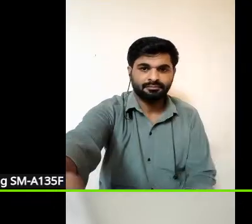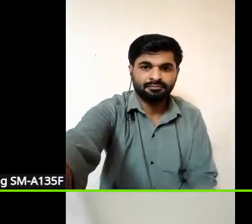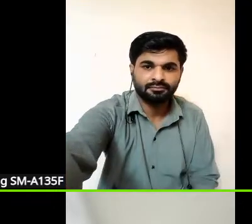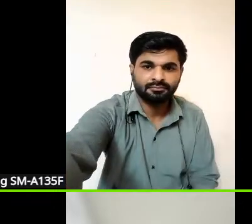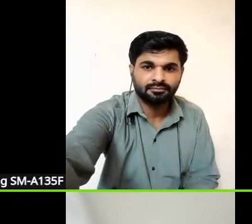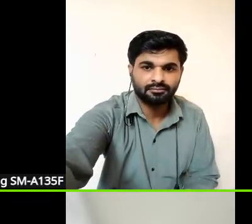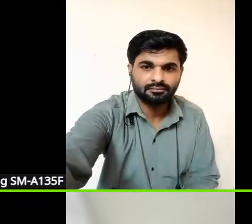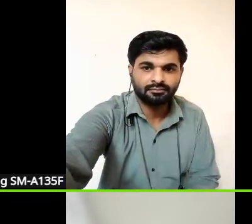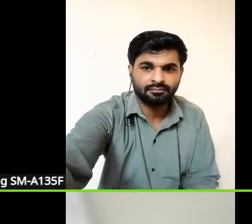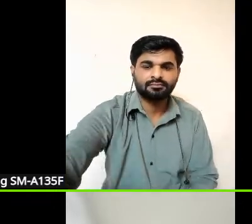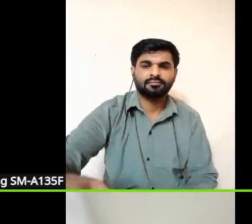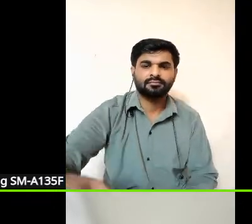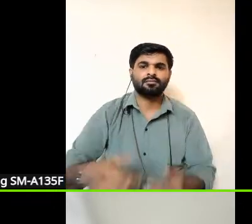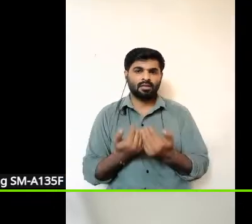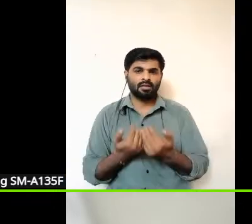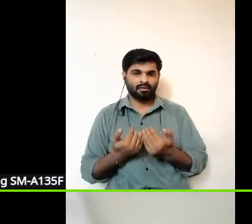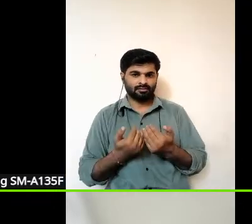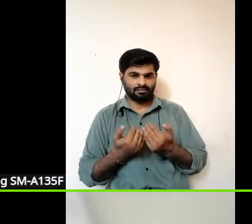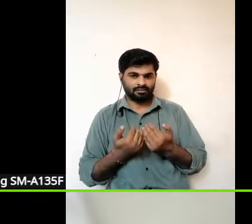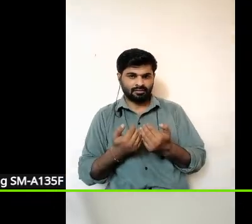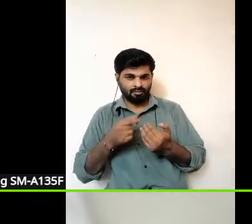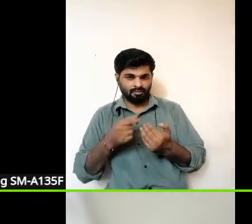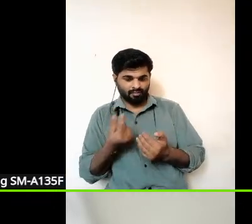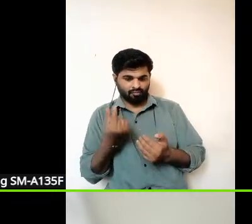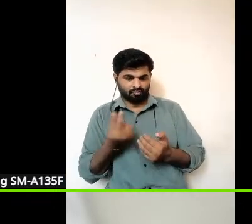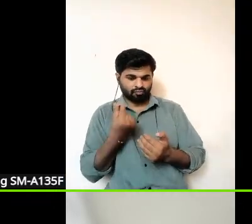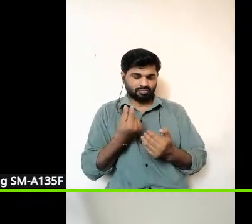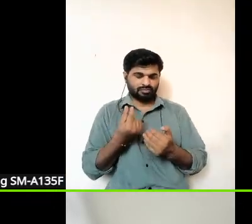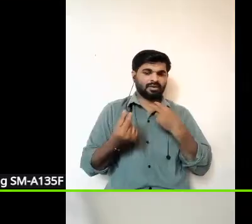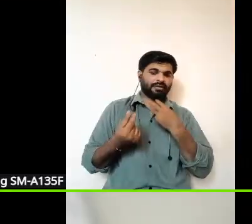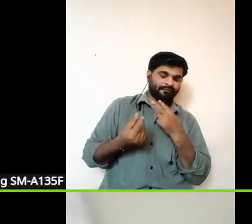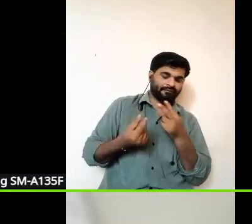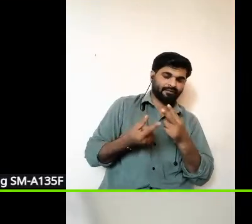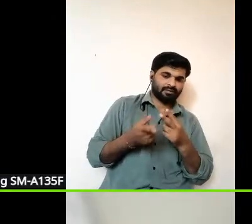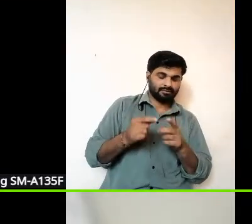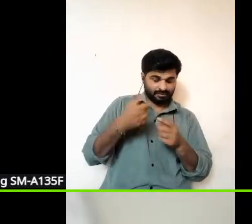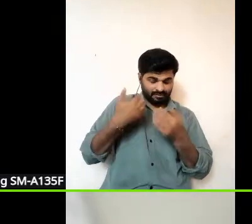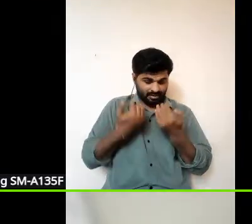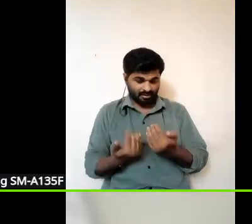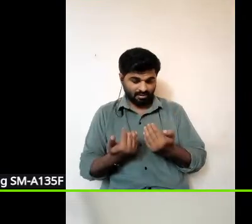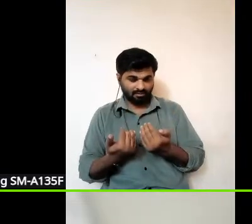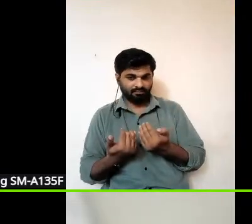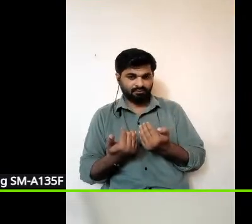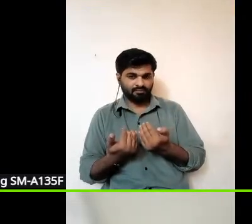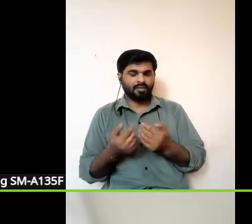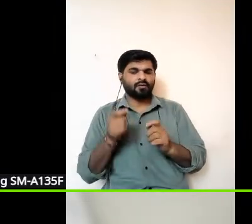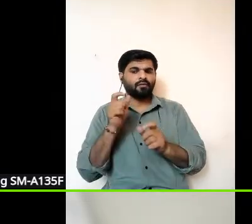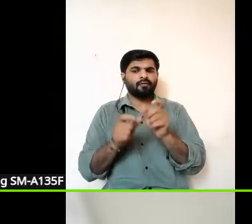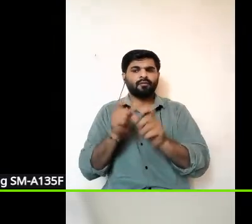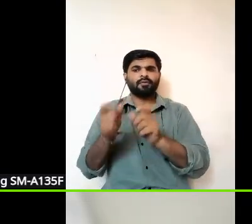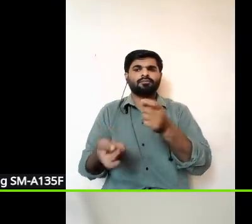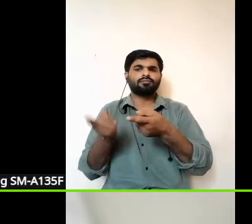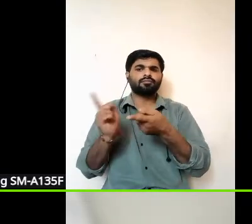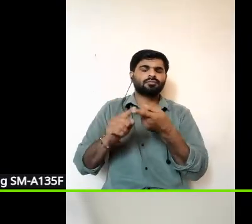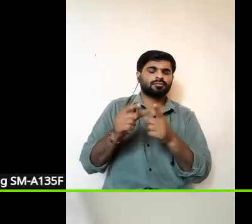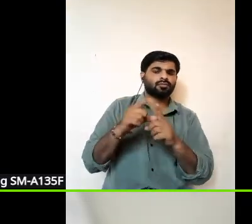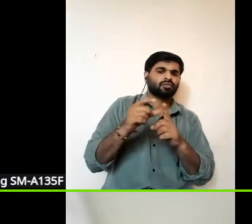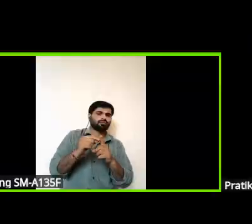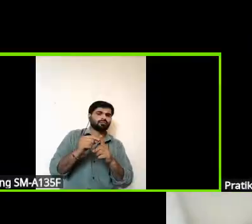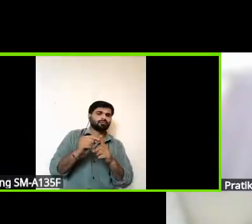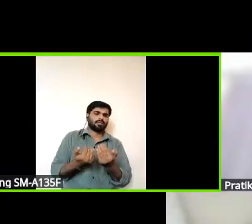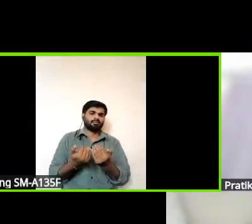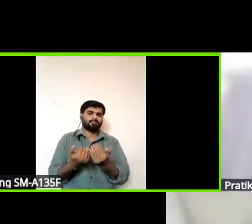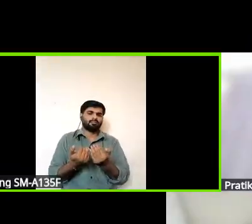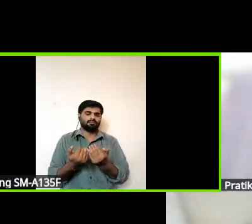Just giving a brief overview why we are doing this, where we are right now, and what we could do collectively. So over to you,